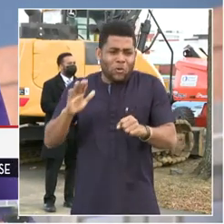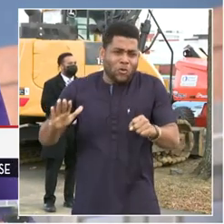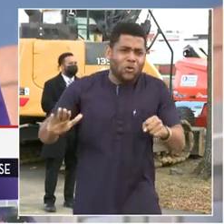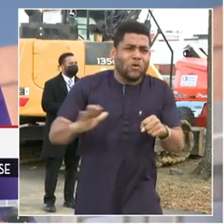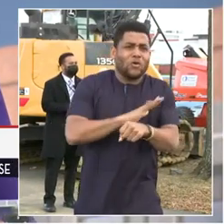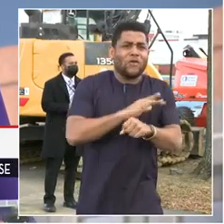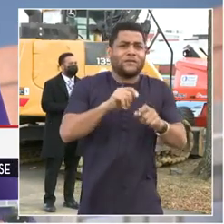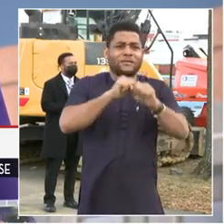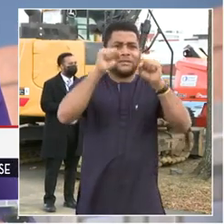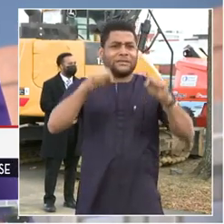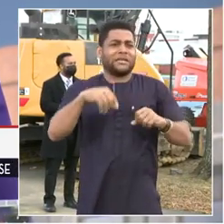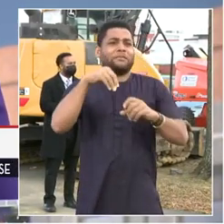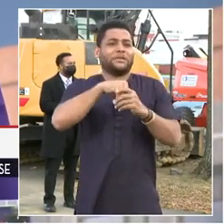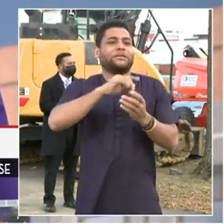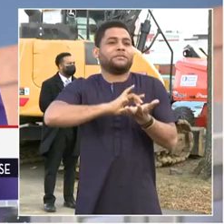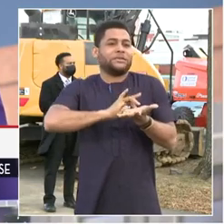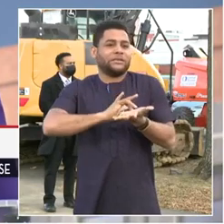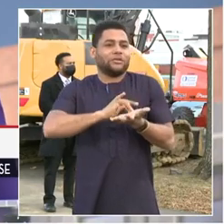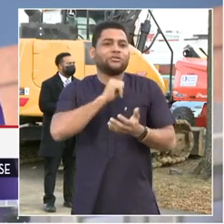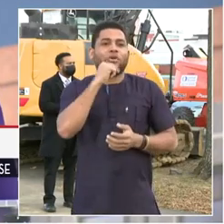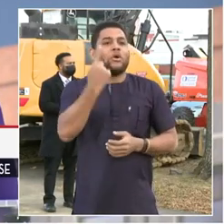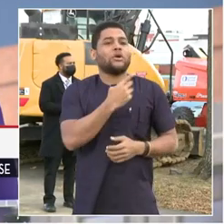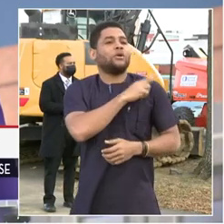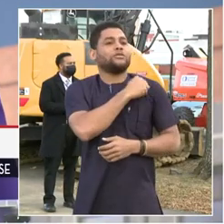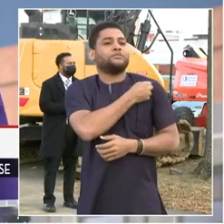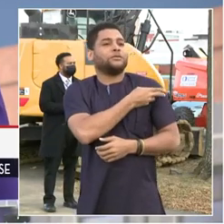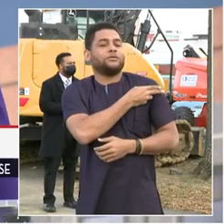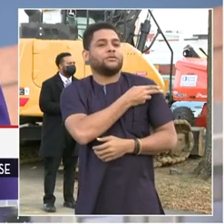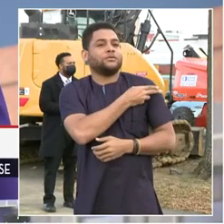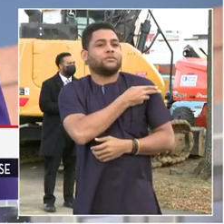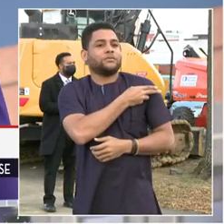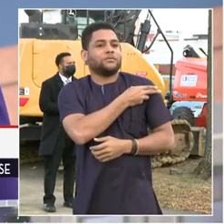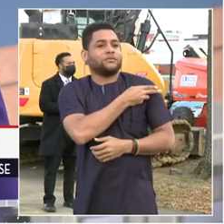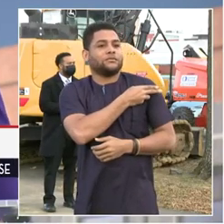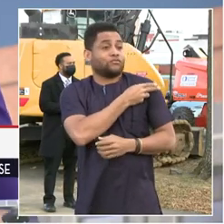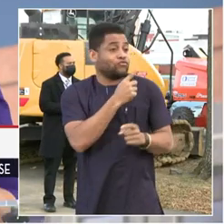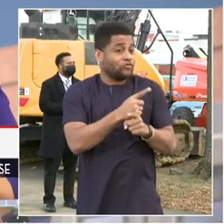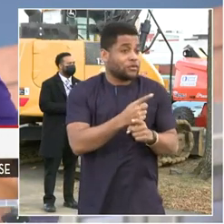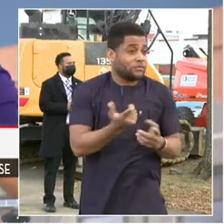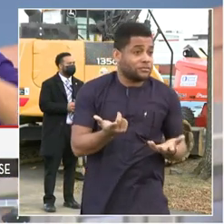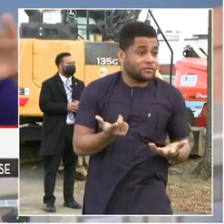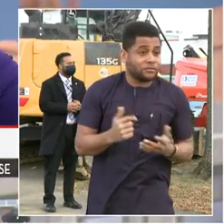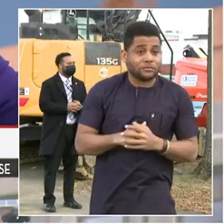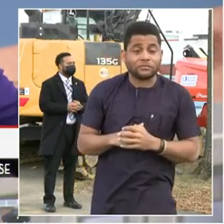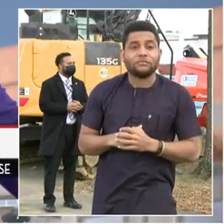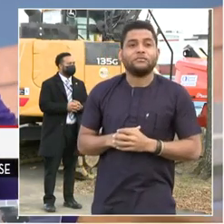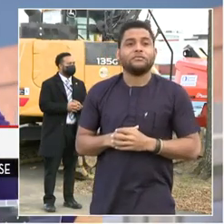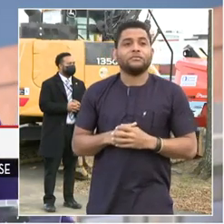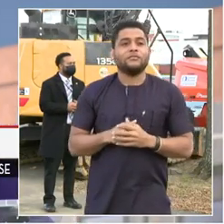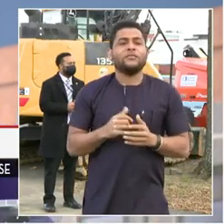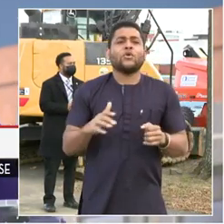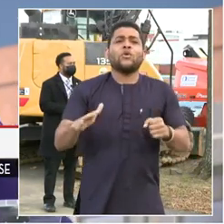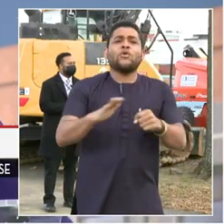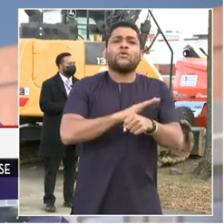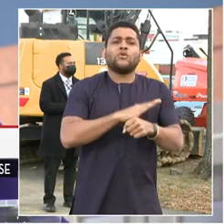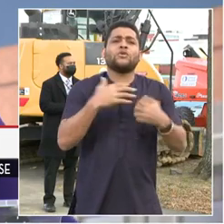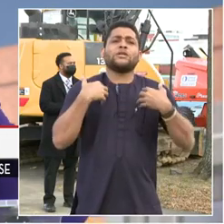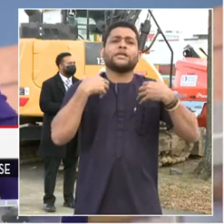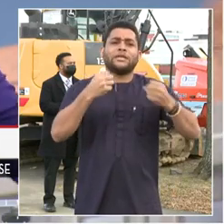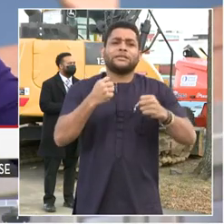me to say this. It's not just about a hospital, right, Dr. Nesbitt? It's about the entire healthcare